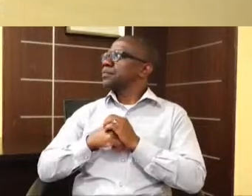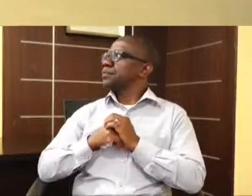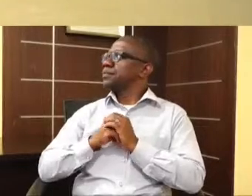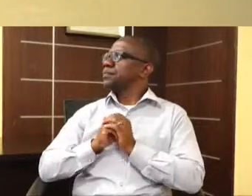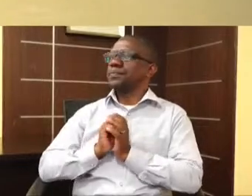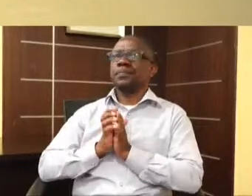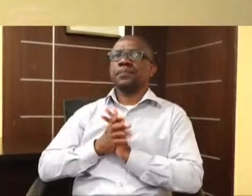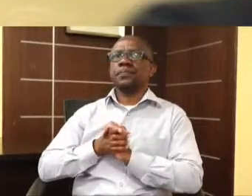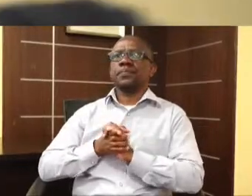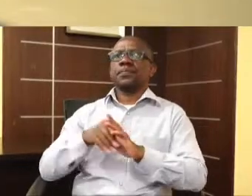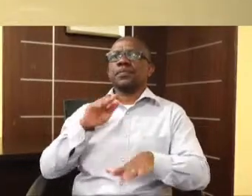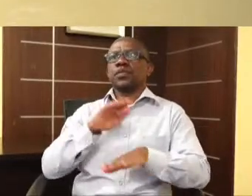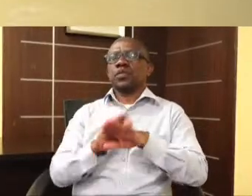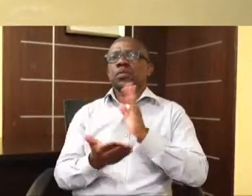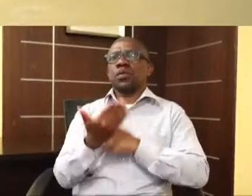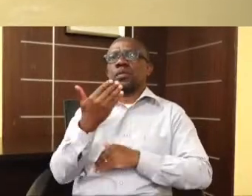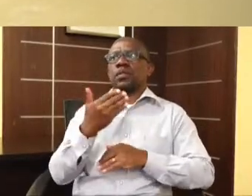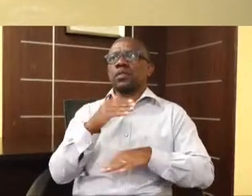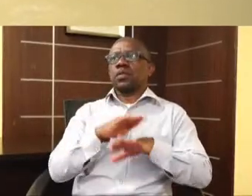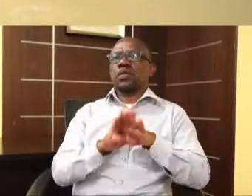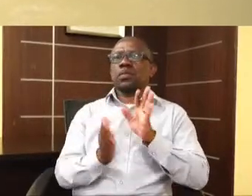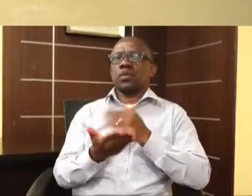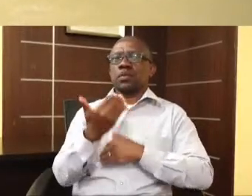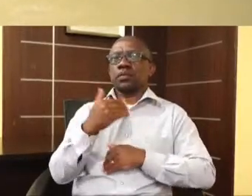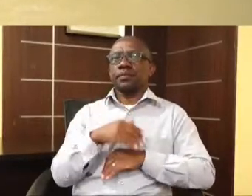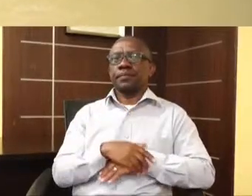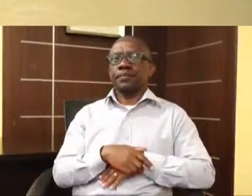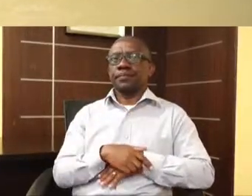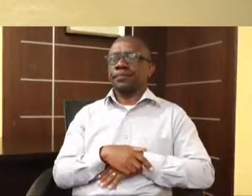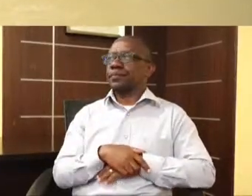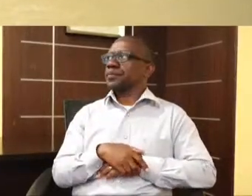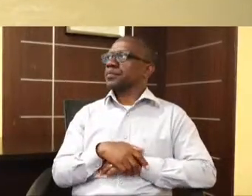Still morning. Yes, good morning.